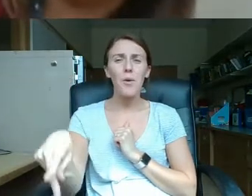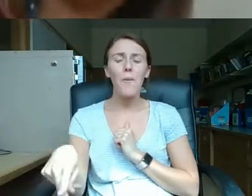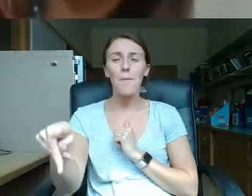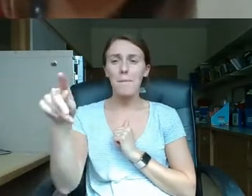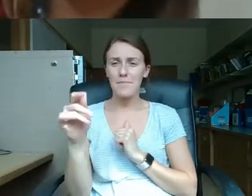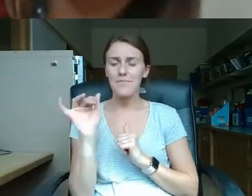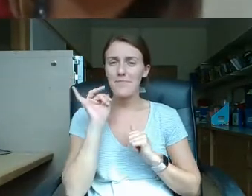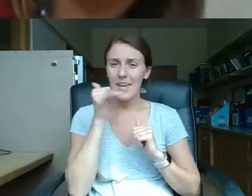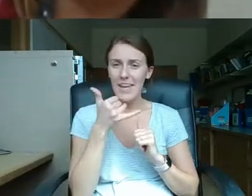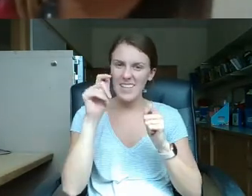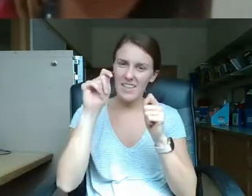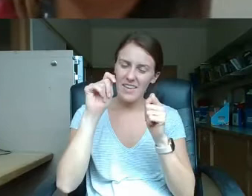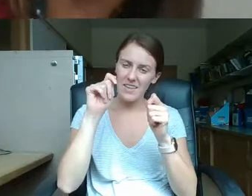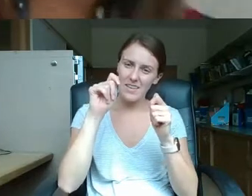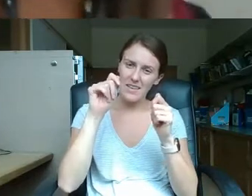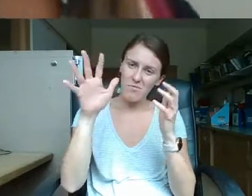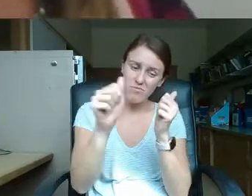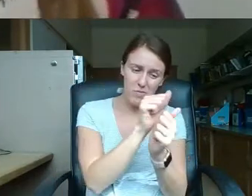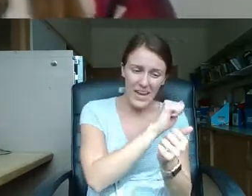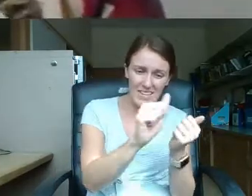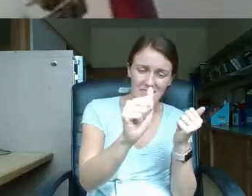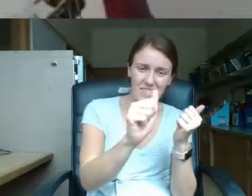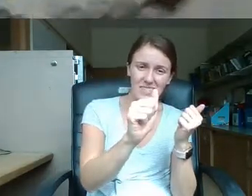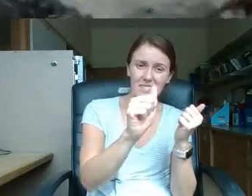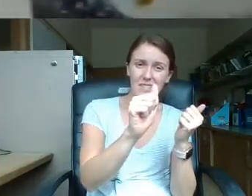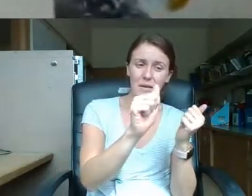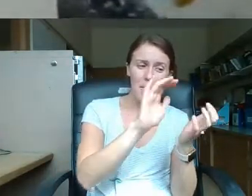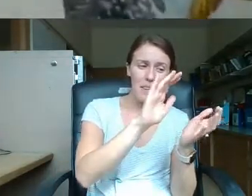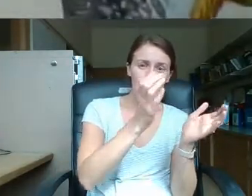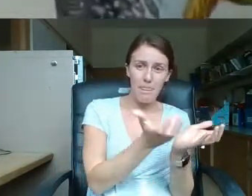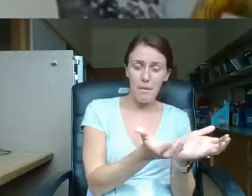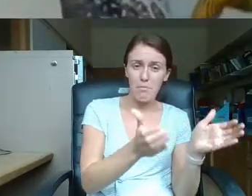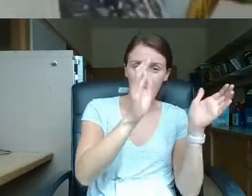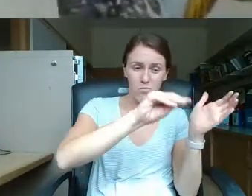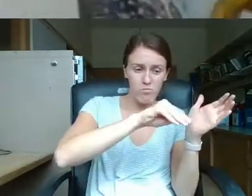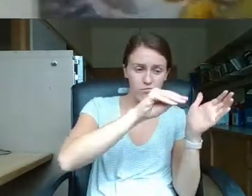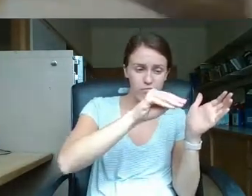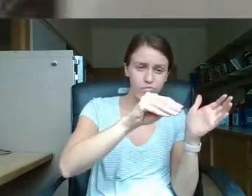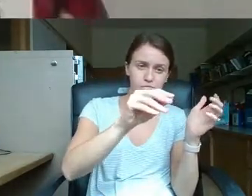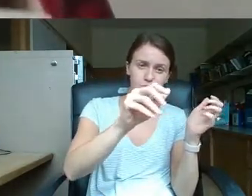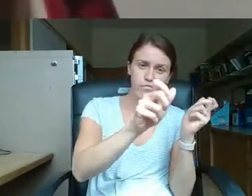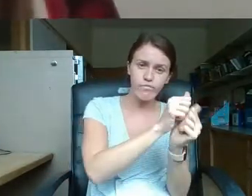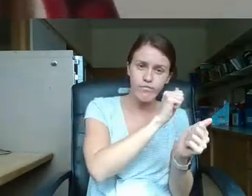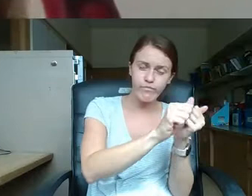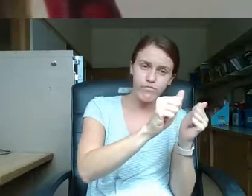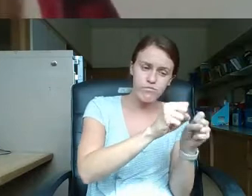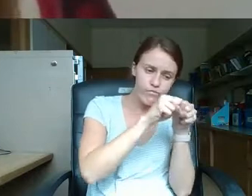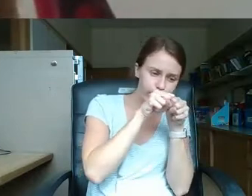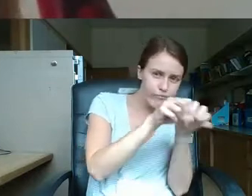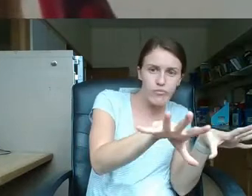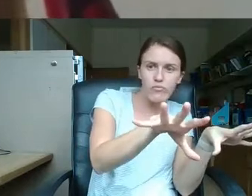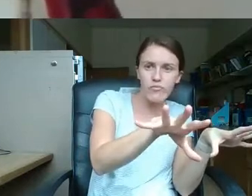over the box and suddenly he was covered in soft, slippery snowflakes. No,